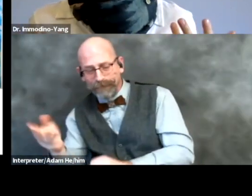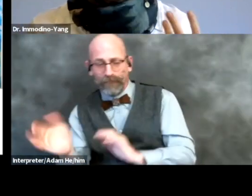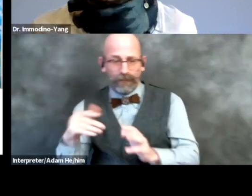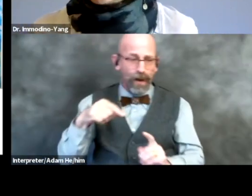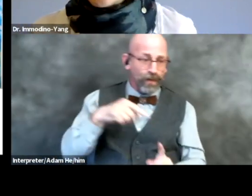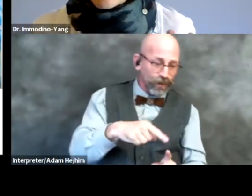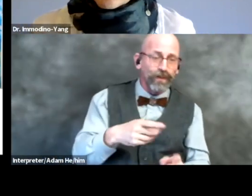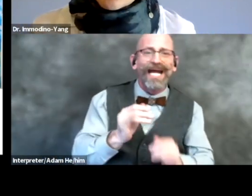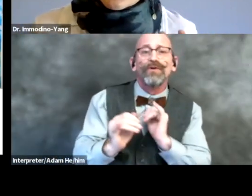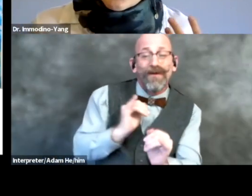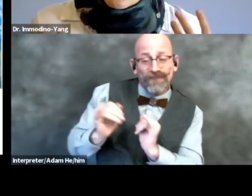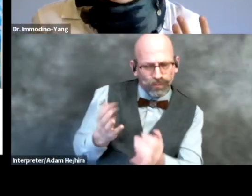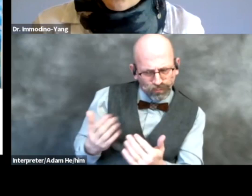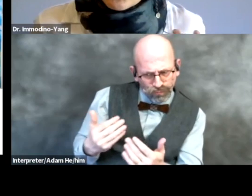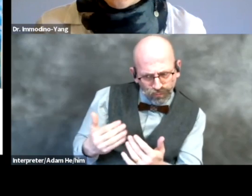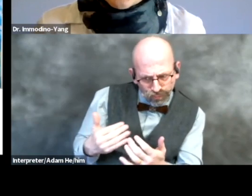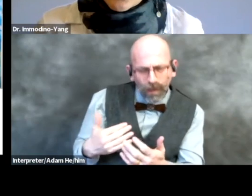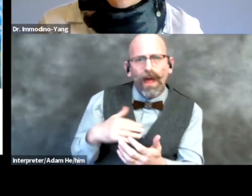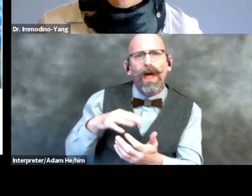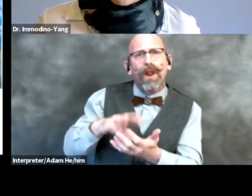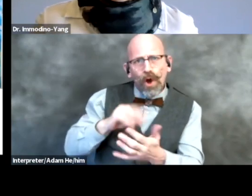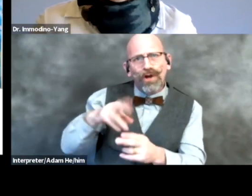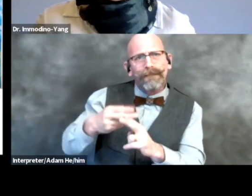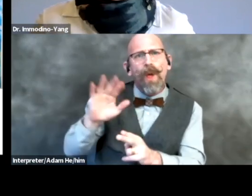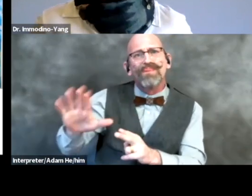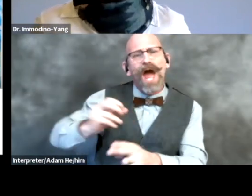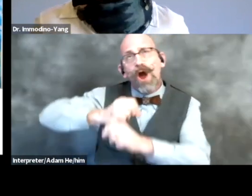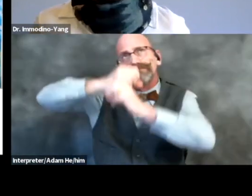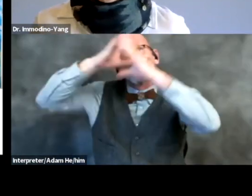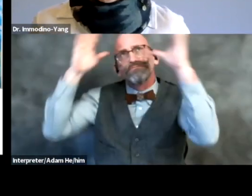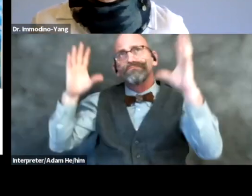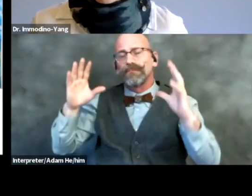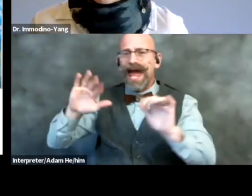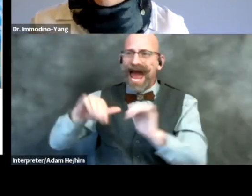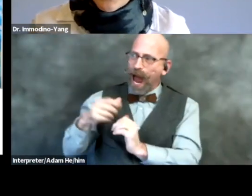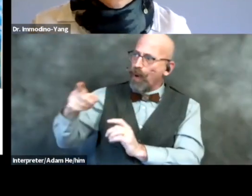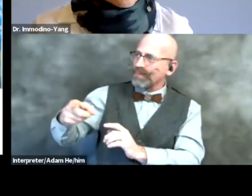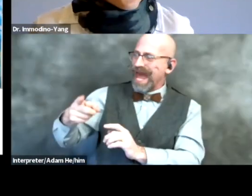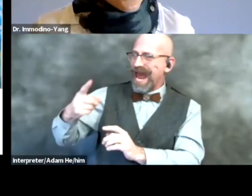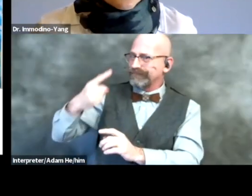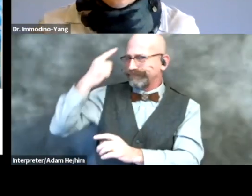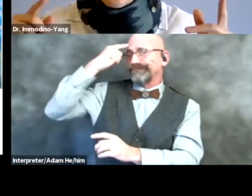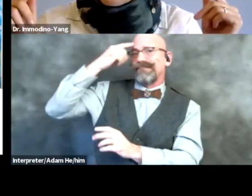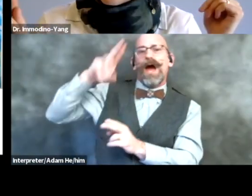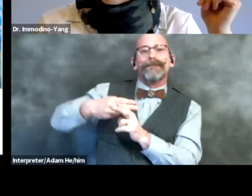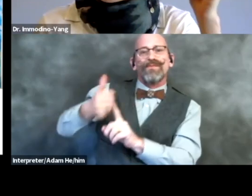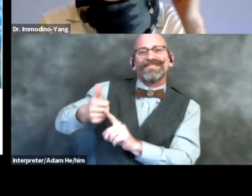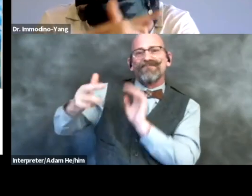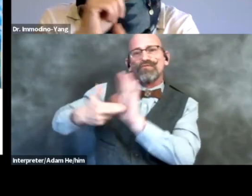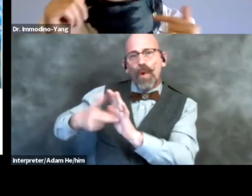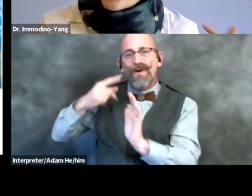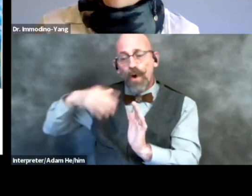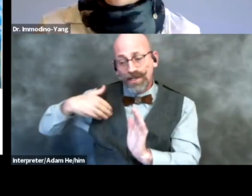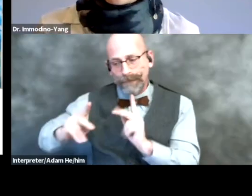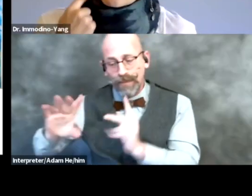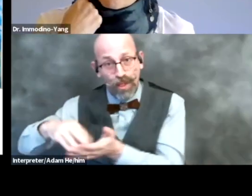around the way they understand their own role in young people's development and learning. And what we find is that there are these